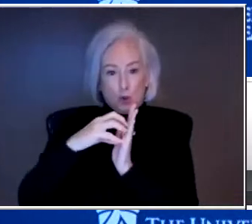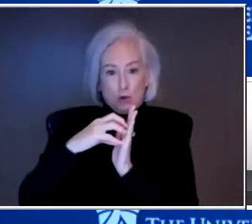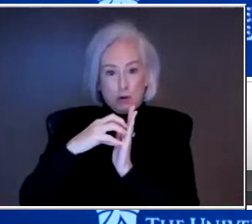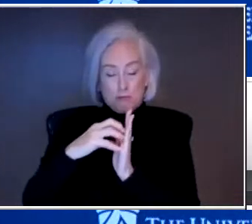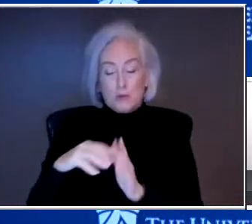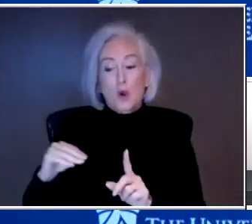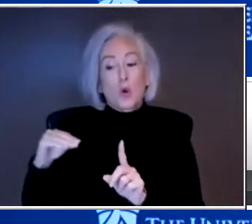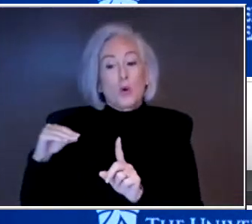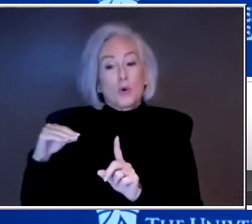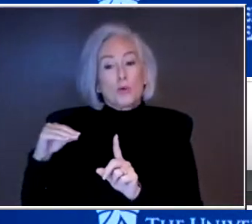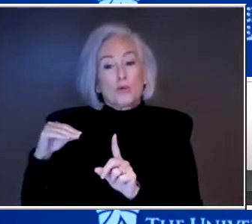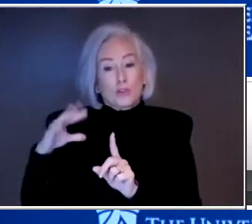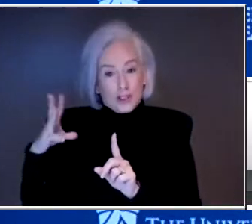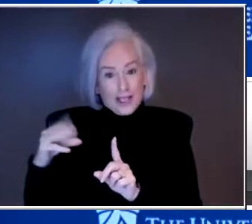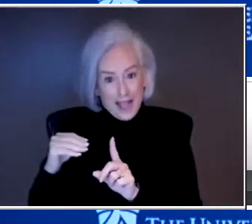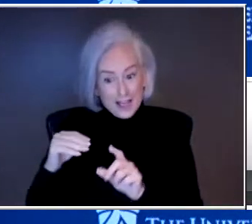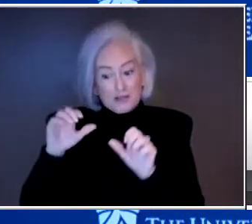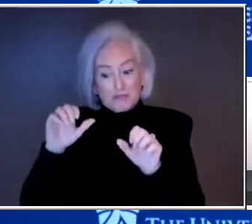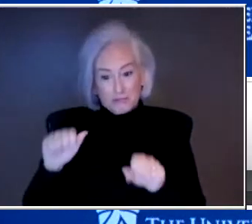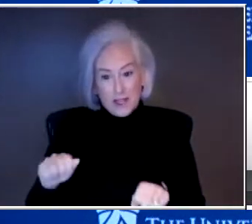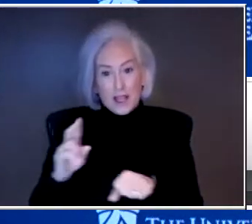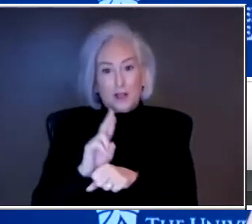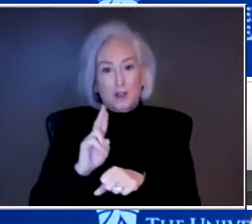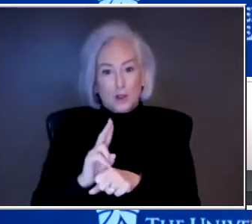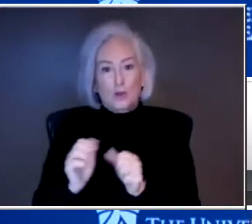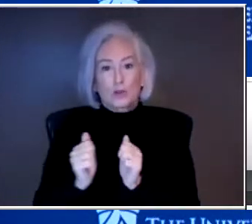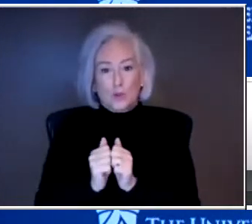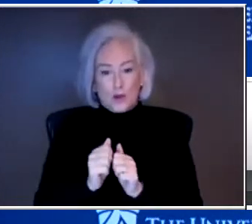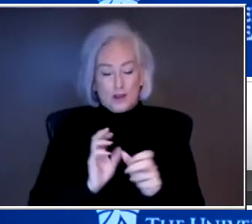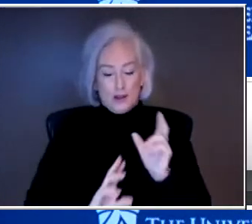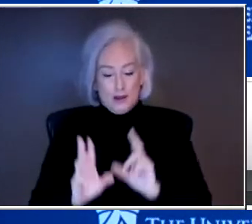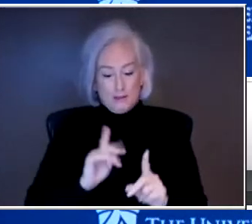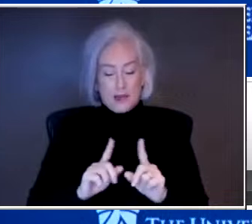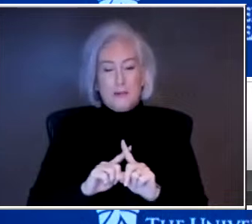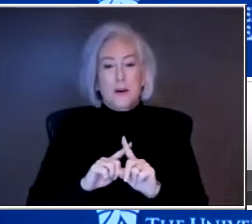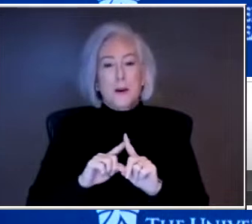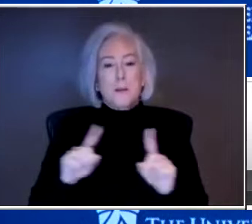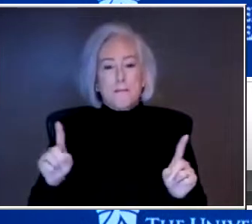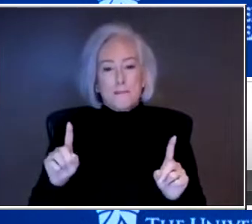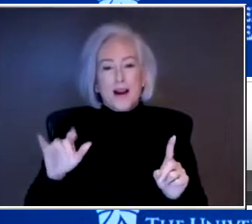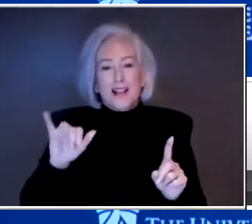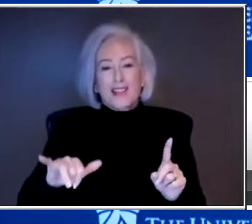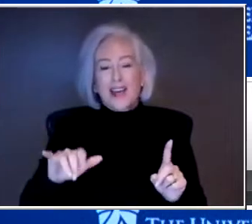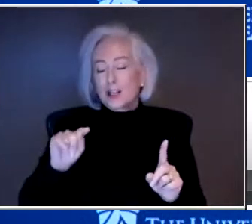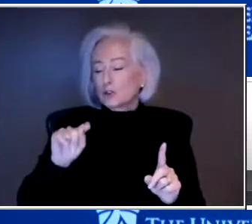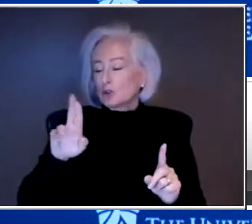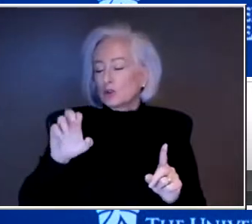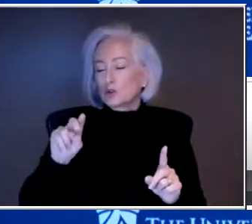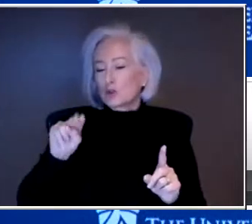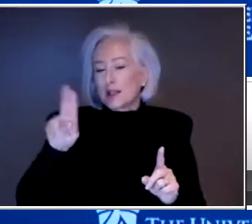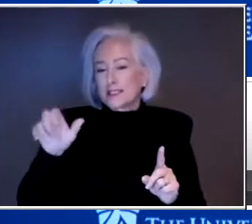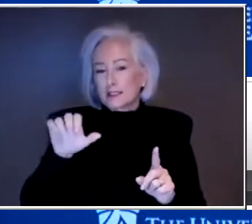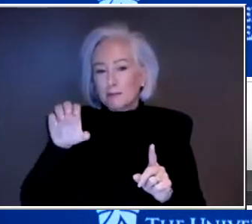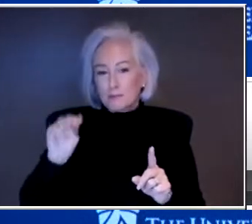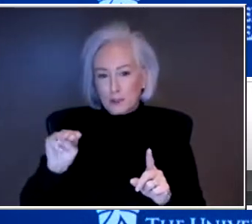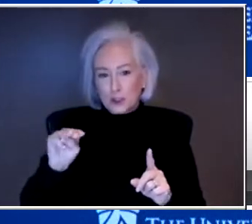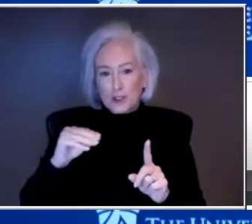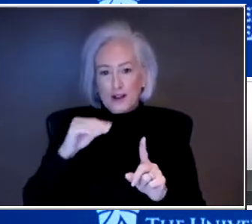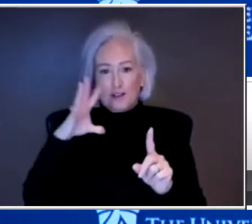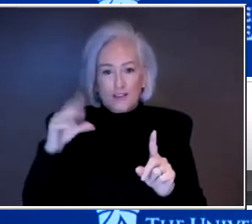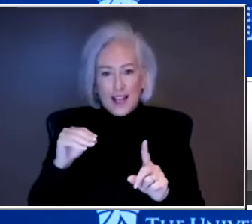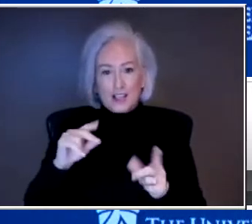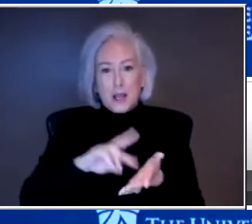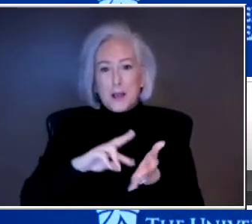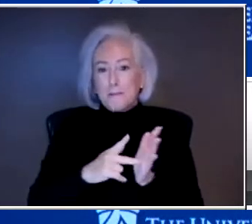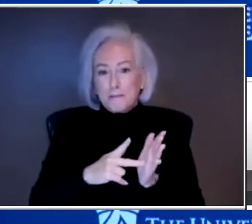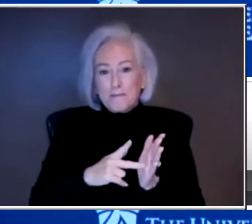human patients using something called transmission flash, but the problem there is that it's a less conformal, less precise treatment and still delivers